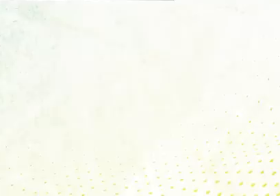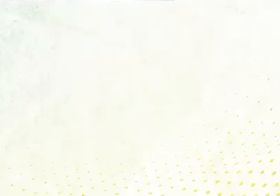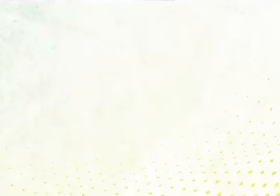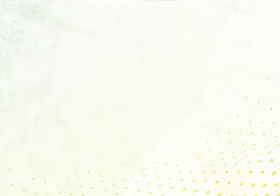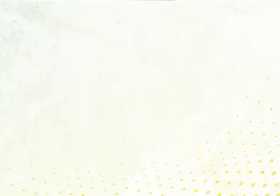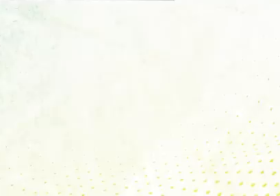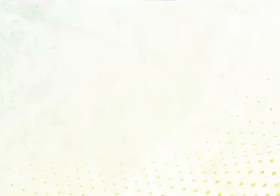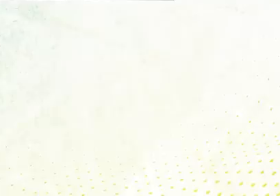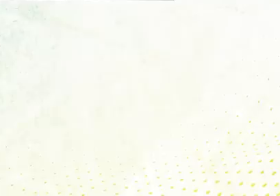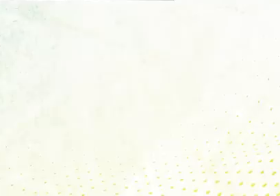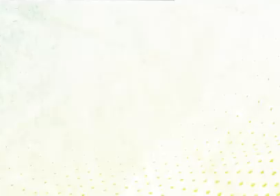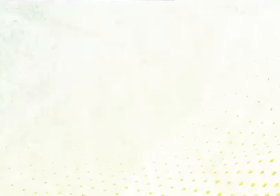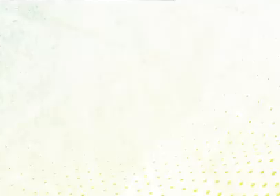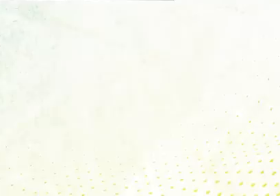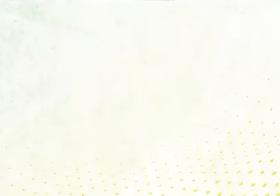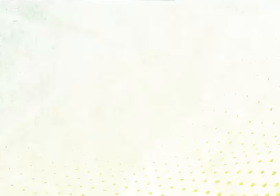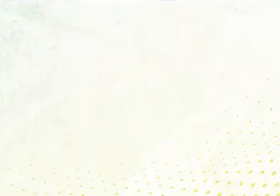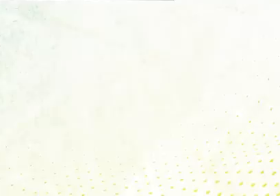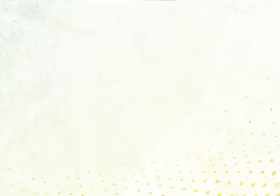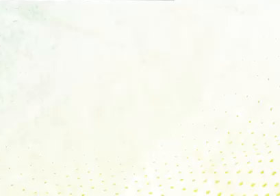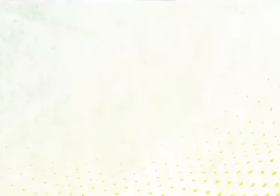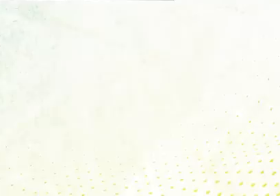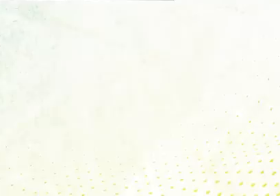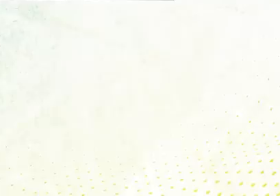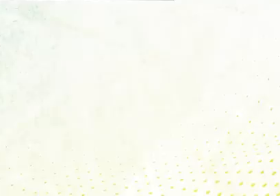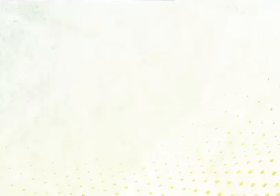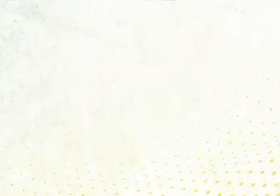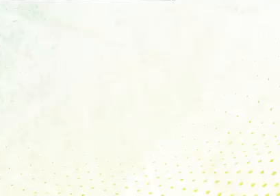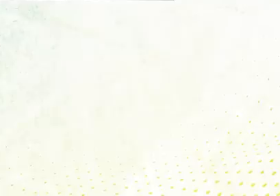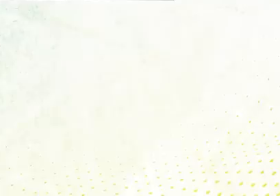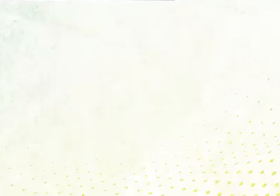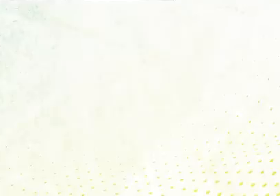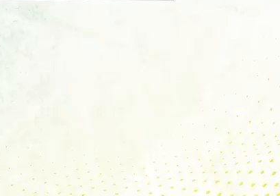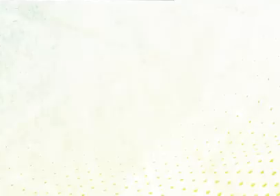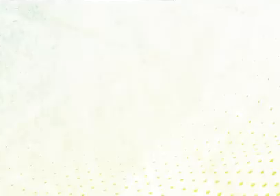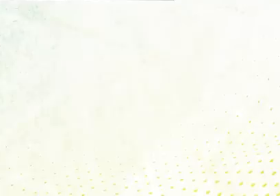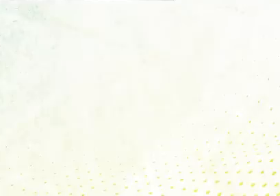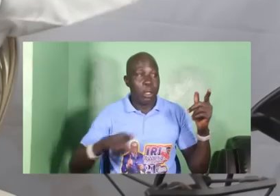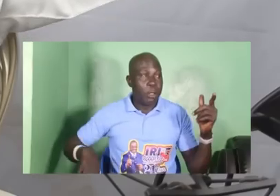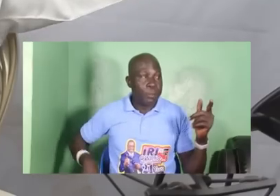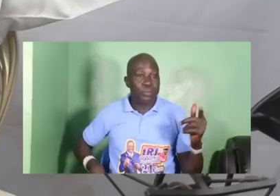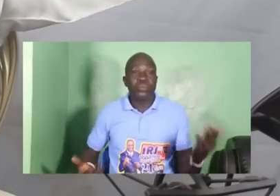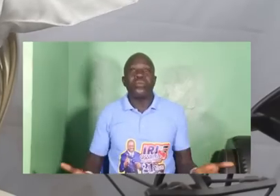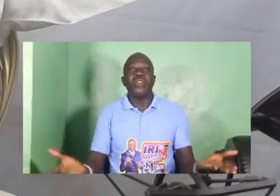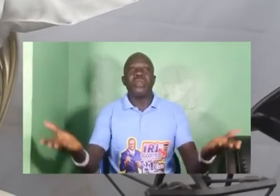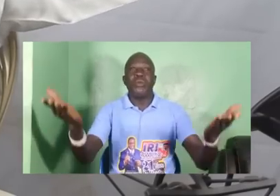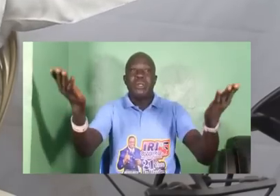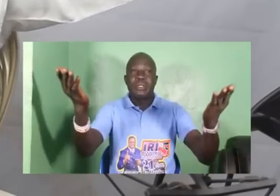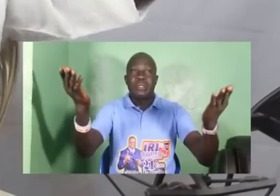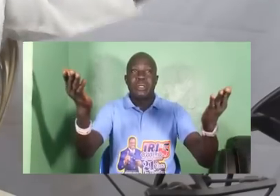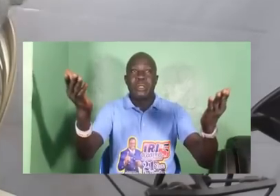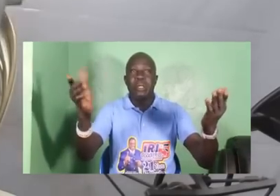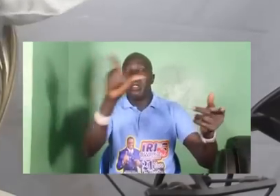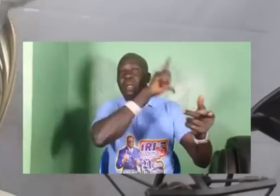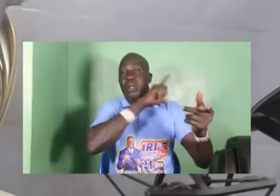mi pe mi na fe travel ki mi na lo ma se n gbin ko se se fun mi e se o god bless you sir. Raise up